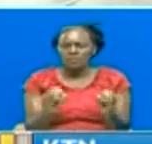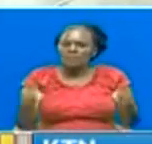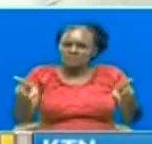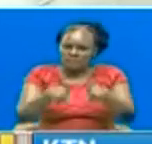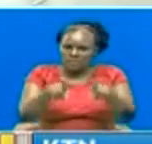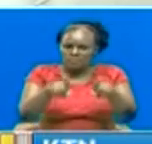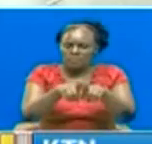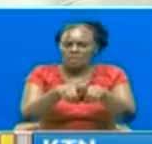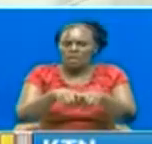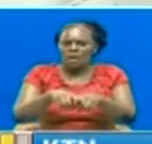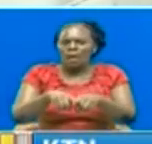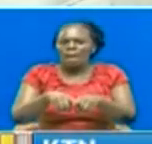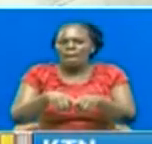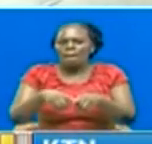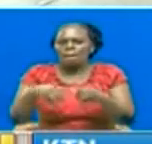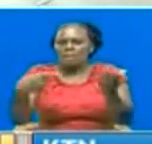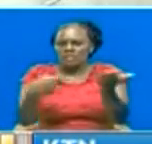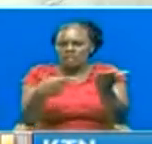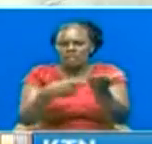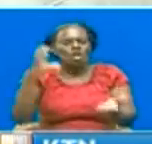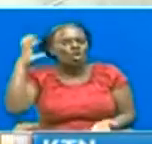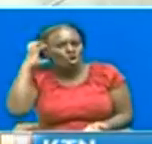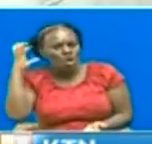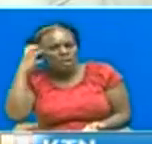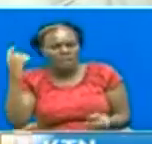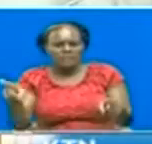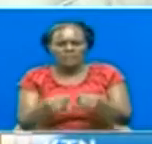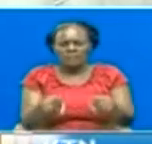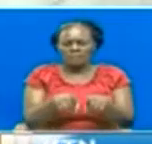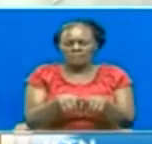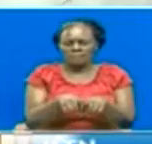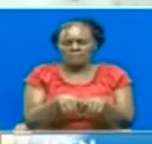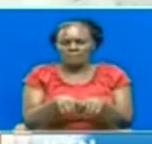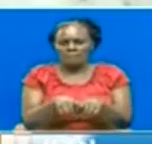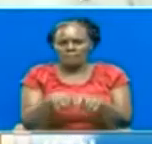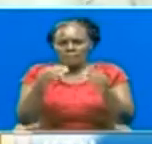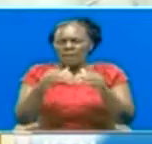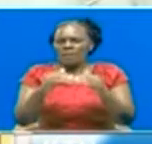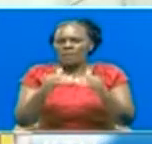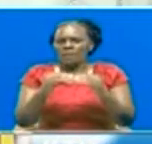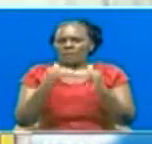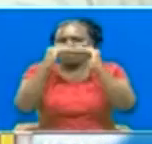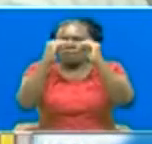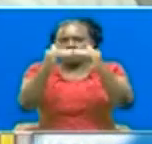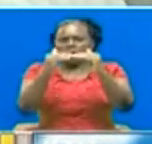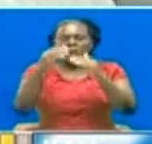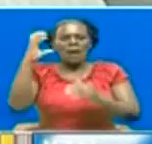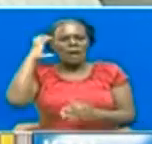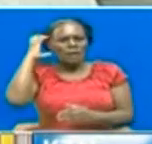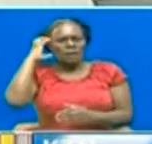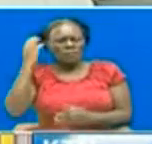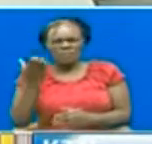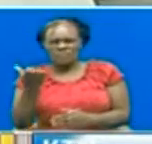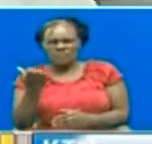certificate, polytechnic, and the independent student, blah, blah. And then he got some academic credits towards